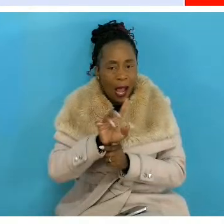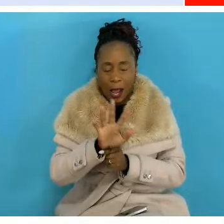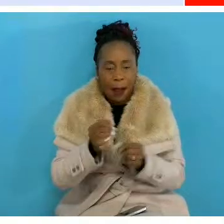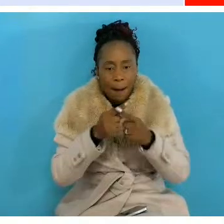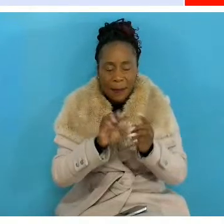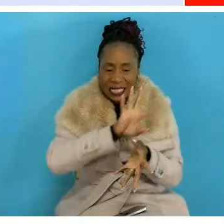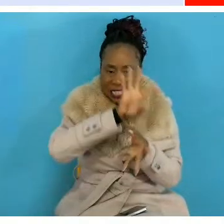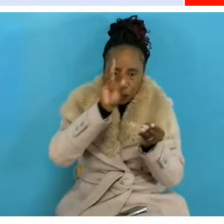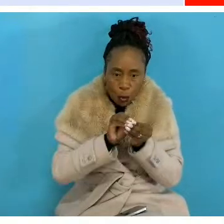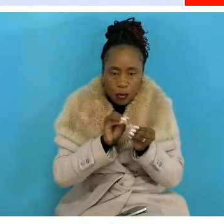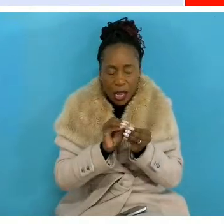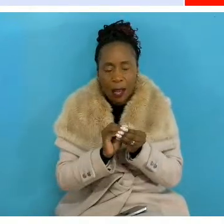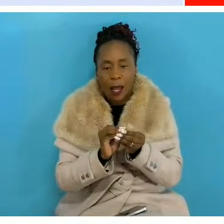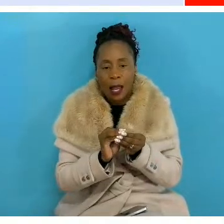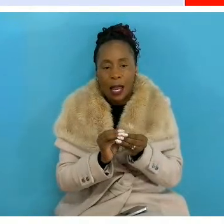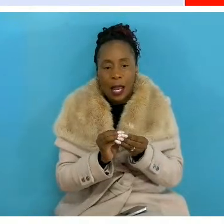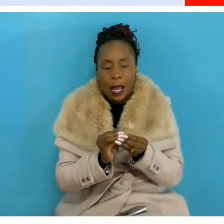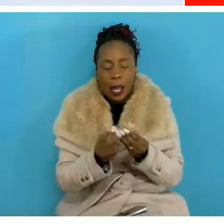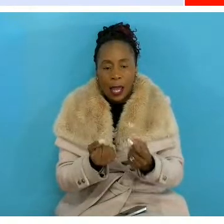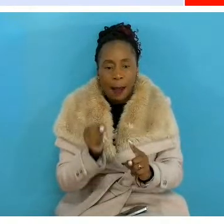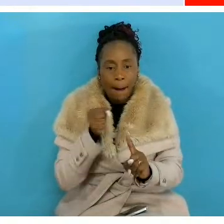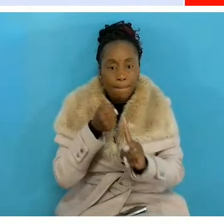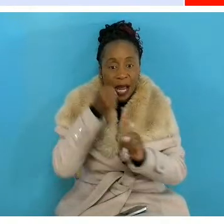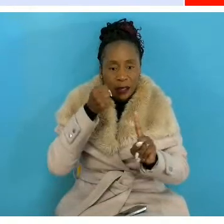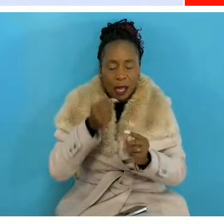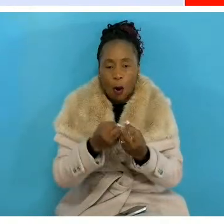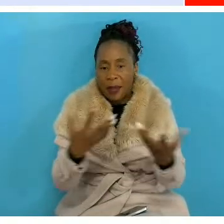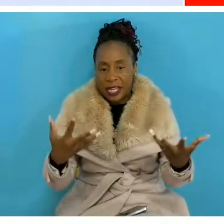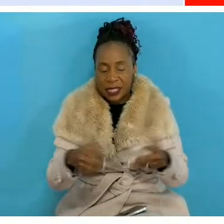we have impacted 72